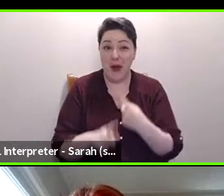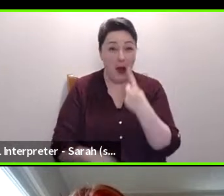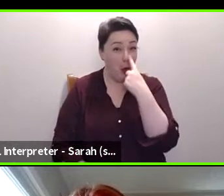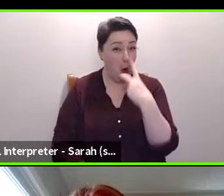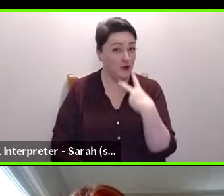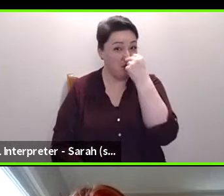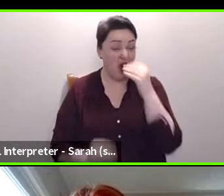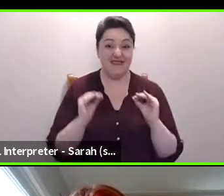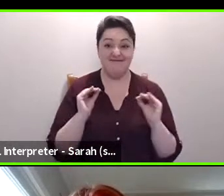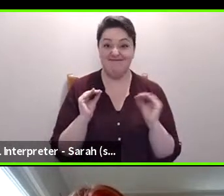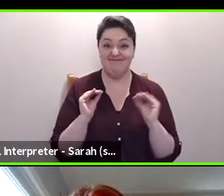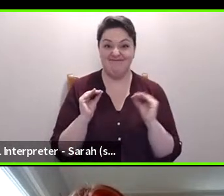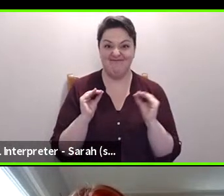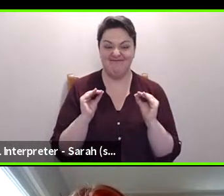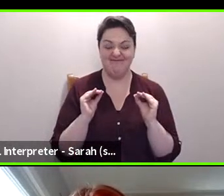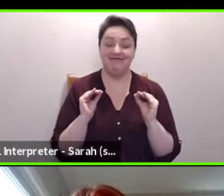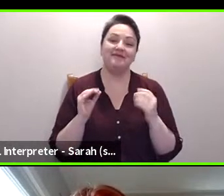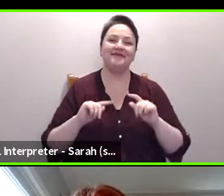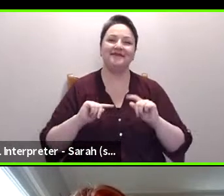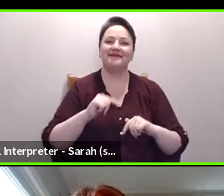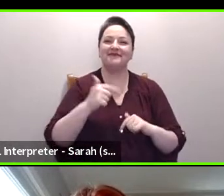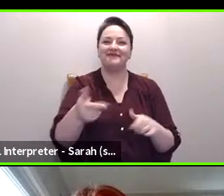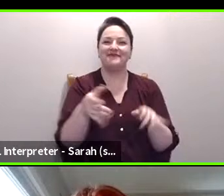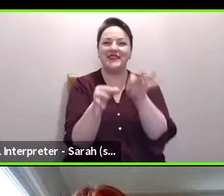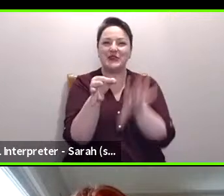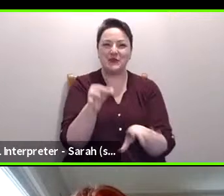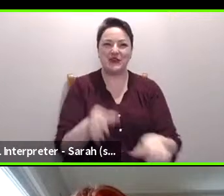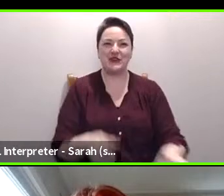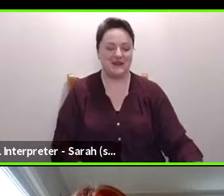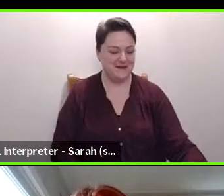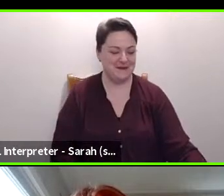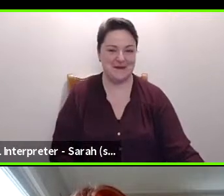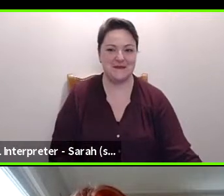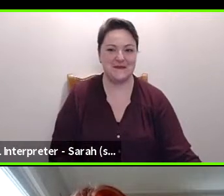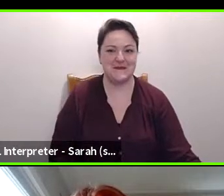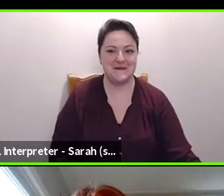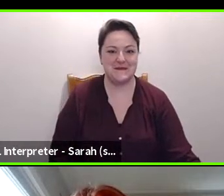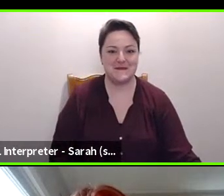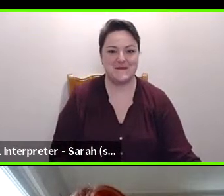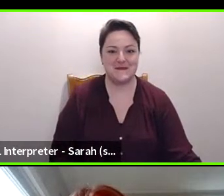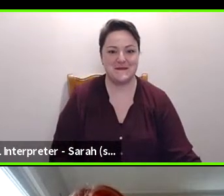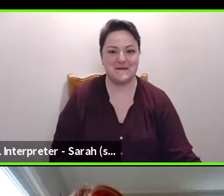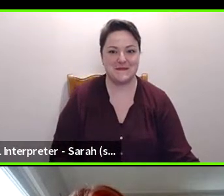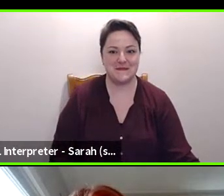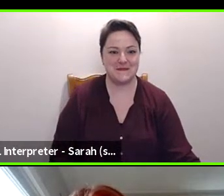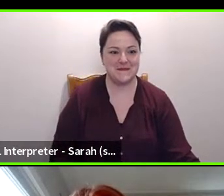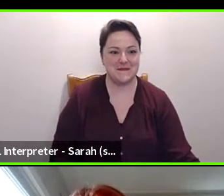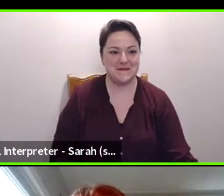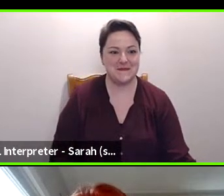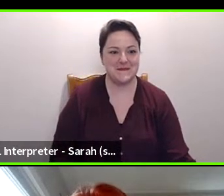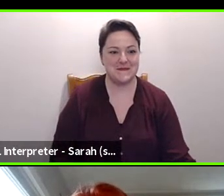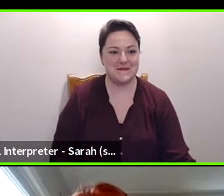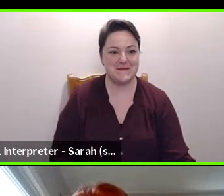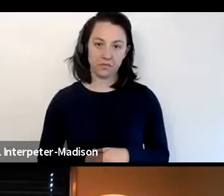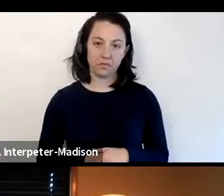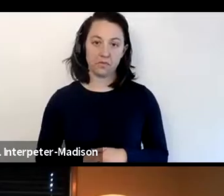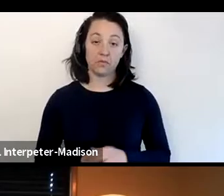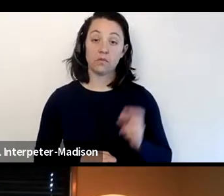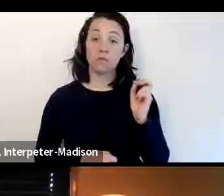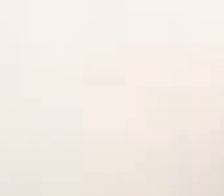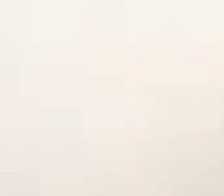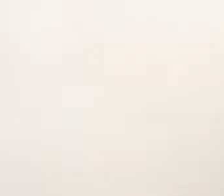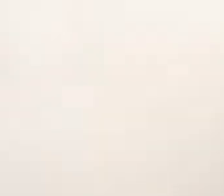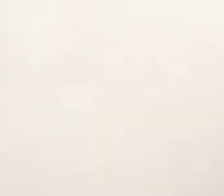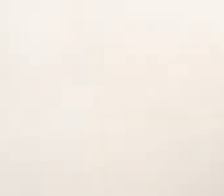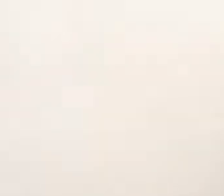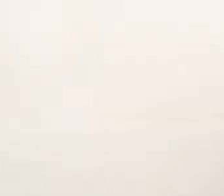spray vaccine, a nasal spray vaccine. Okay, thank you so much. Okay, so at this point, unless